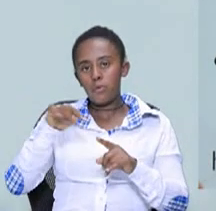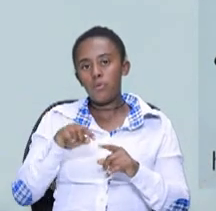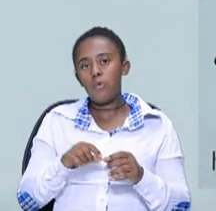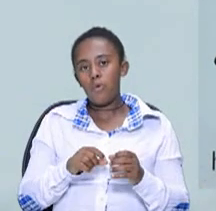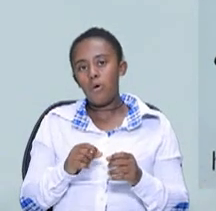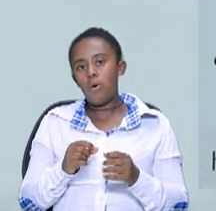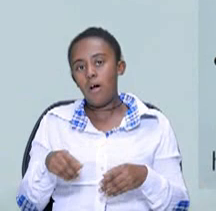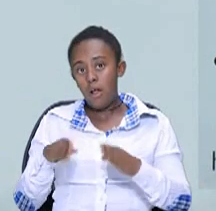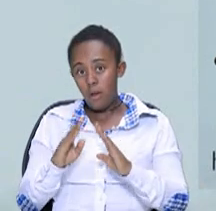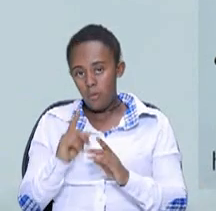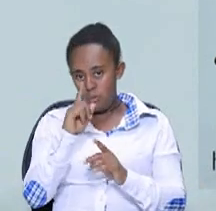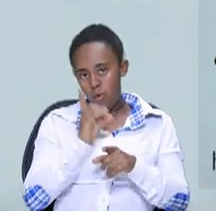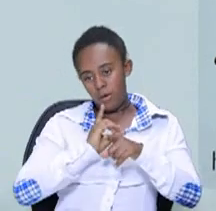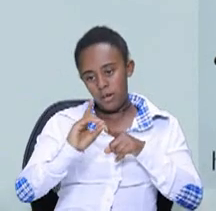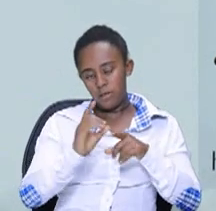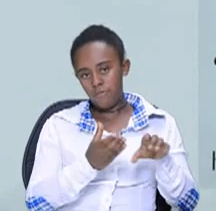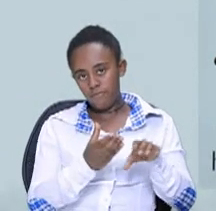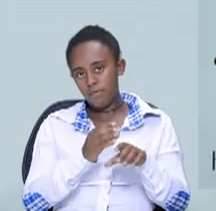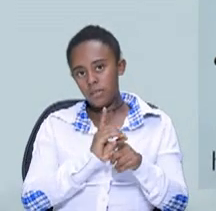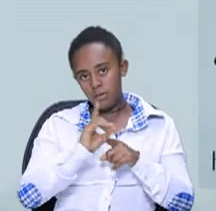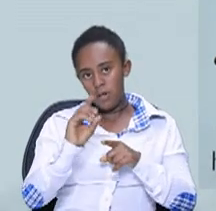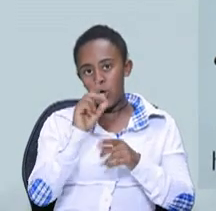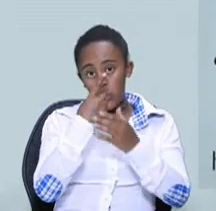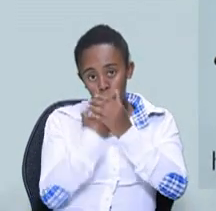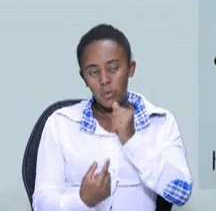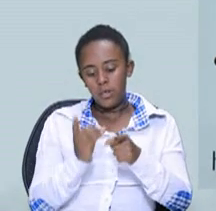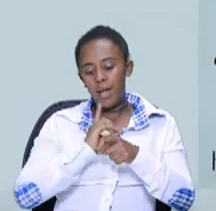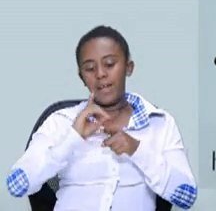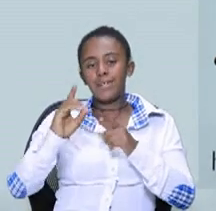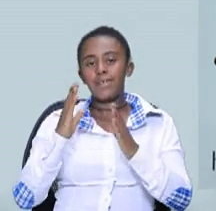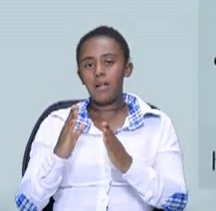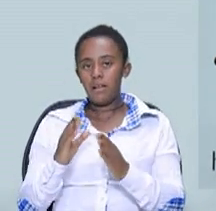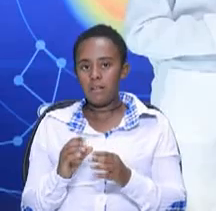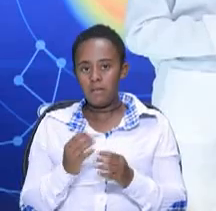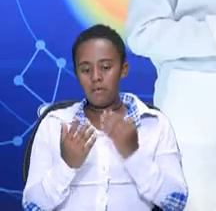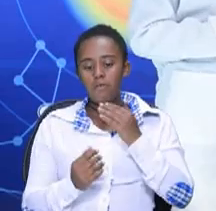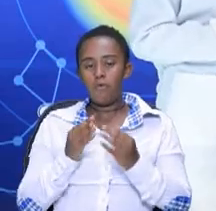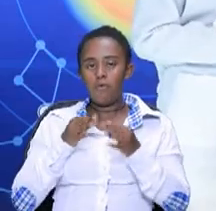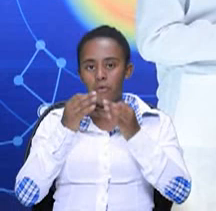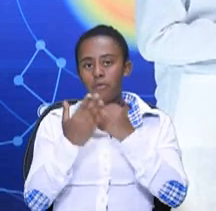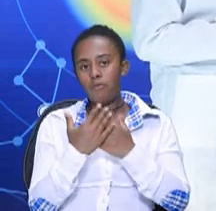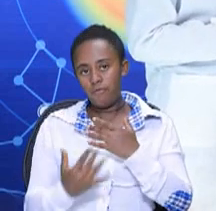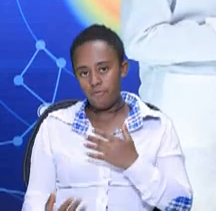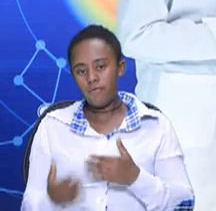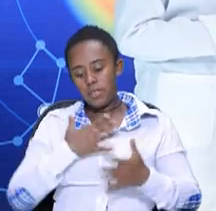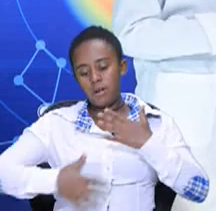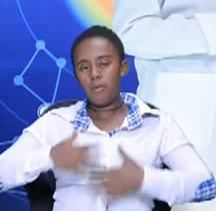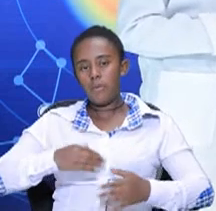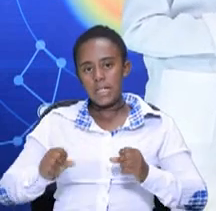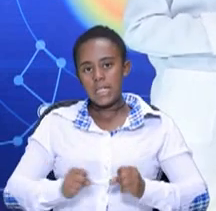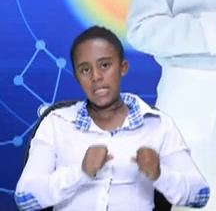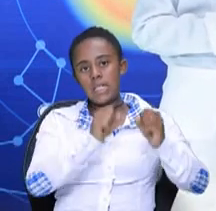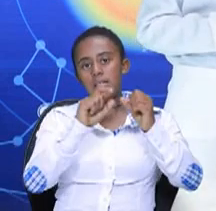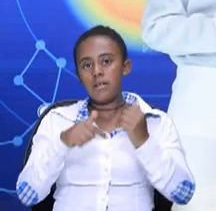blood to move in one direction. Unidirectional flow of blood will occur in our circulatory system